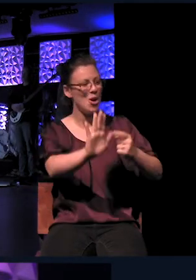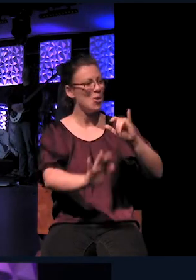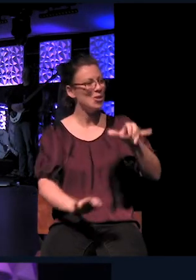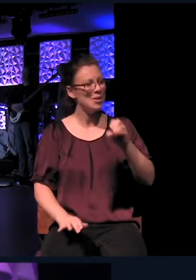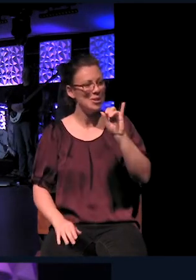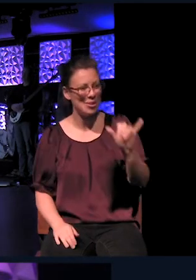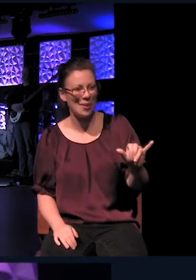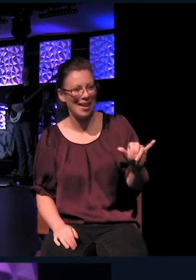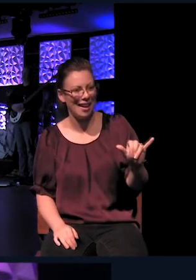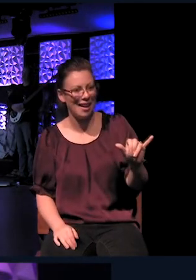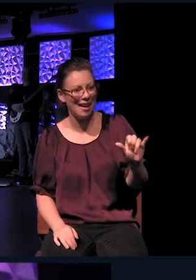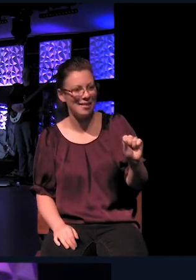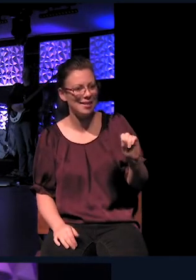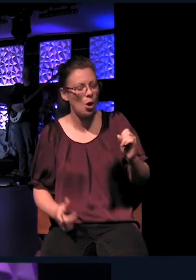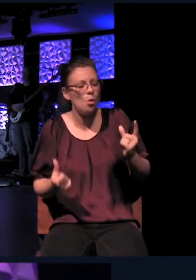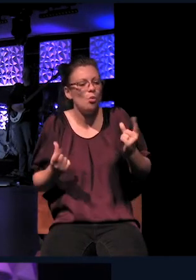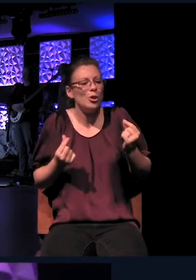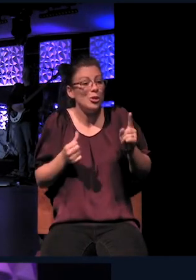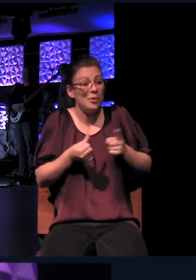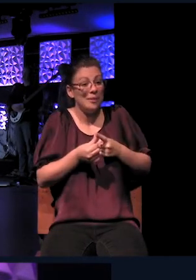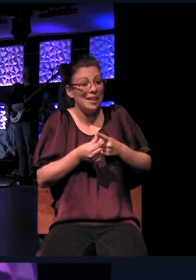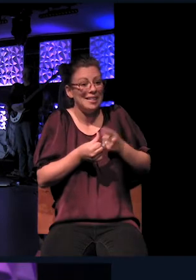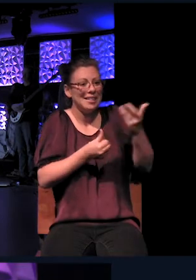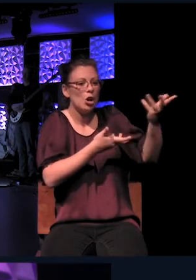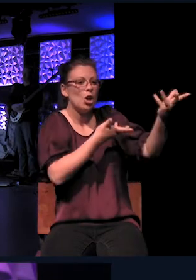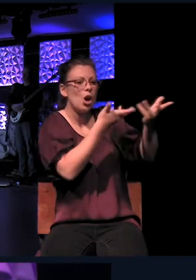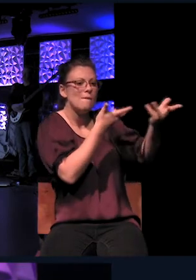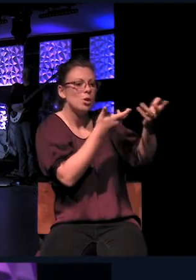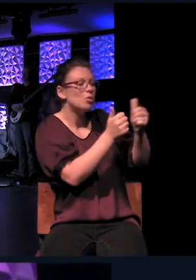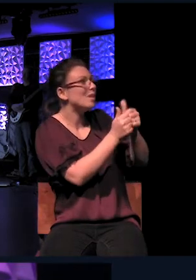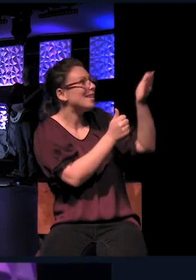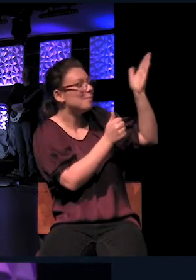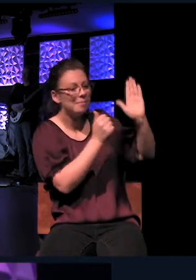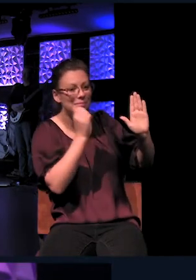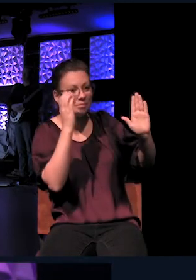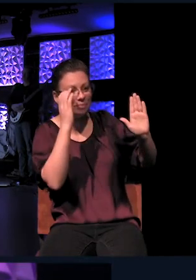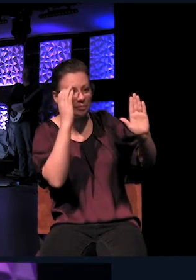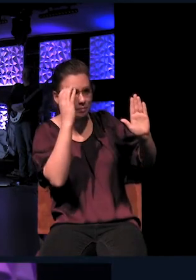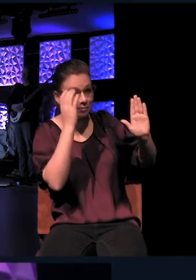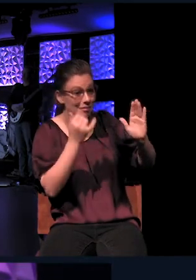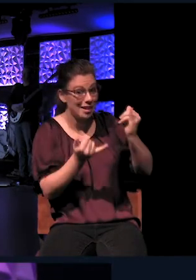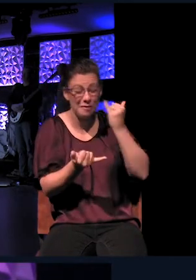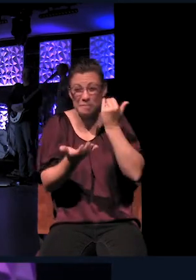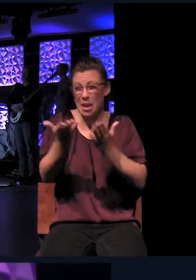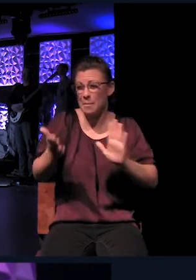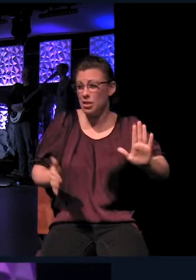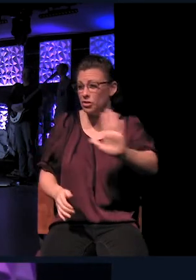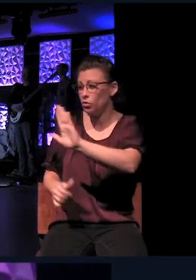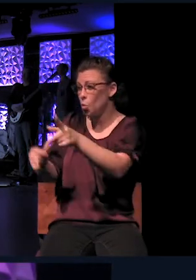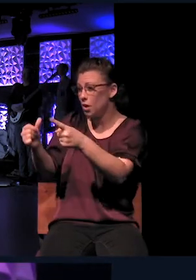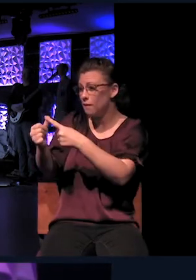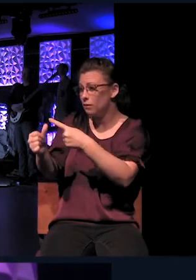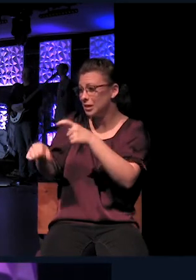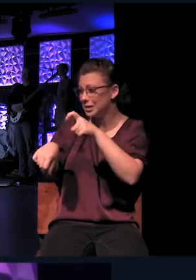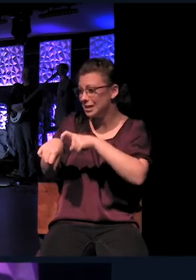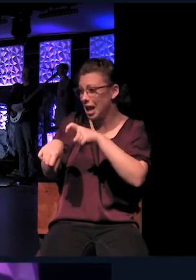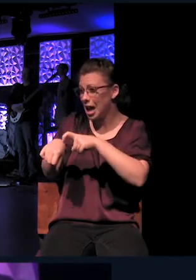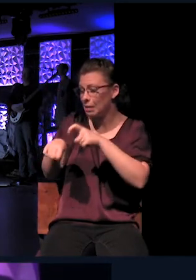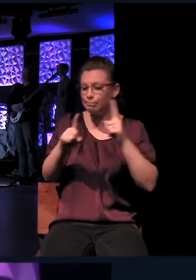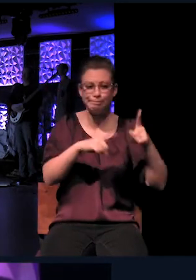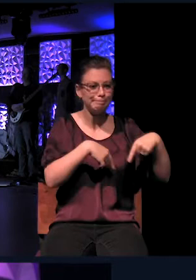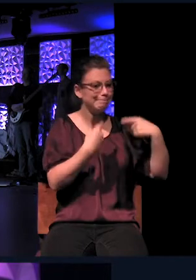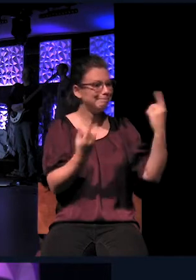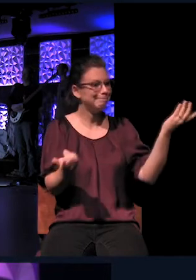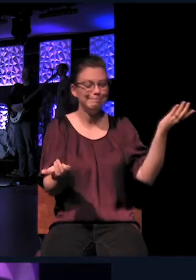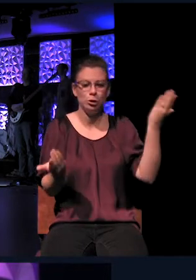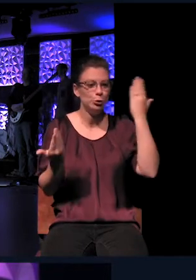So have a conversation with God. If you're doing this conversation for the first time, or maybe you're saying, I need to